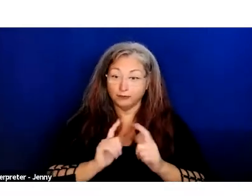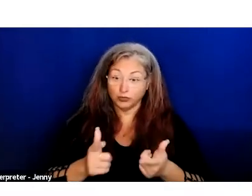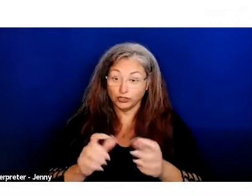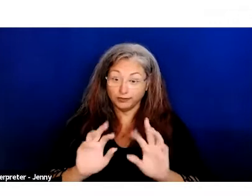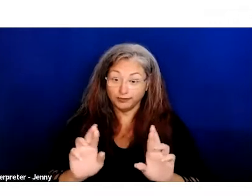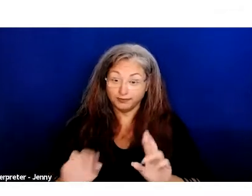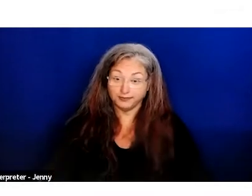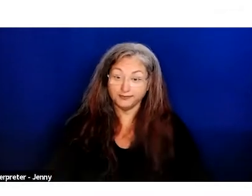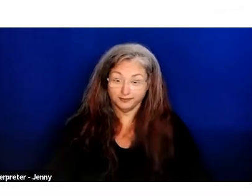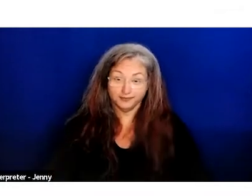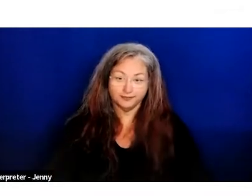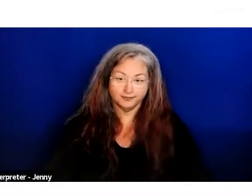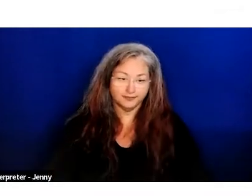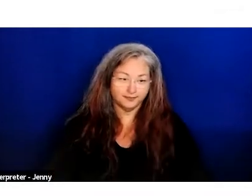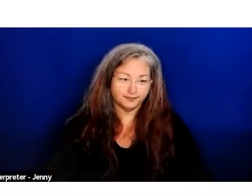Next slide, please.